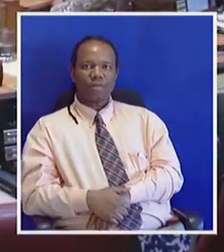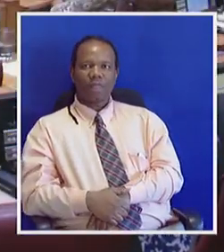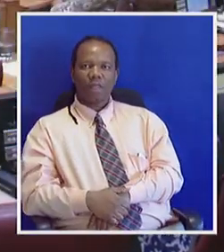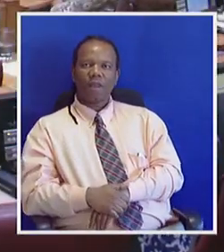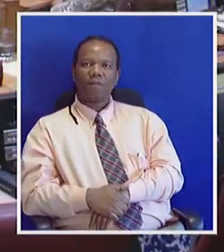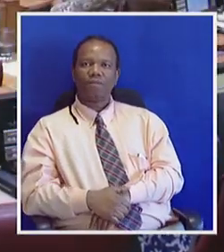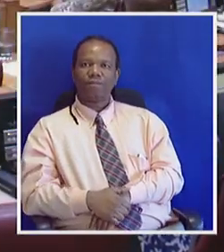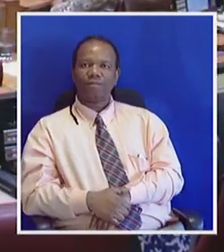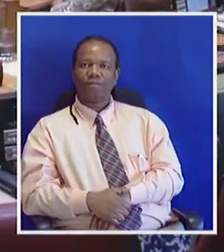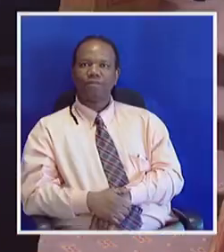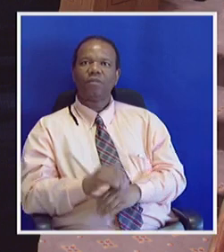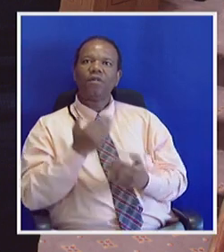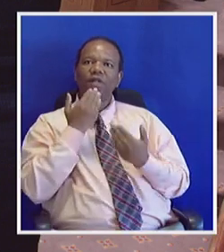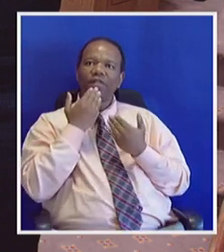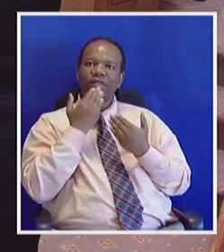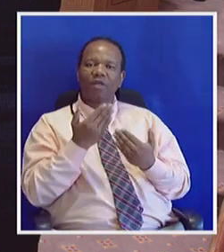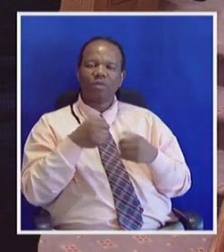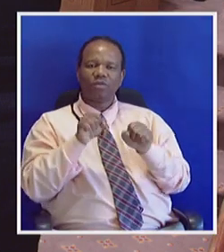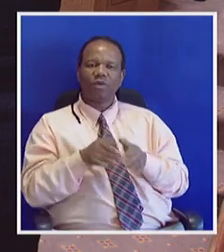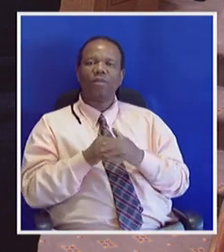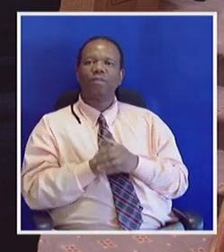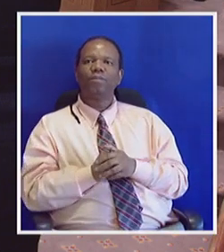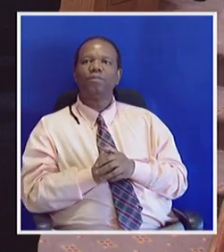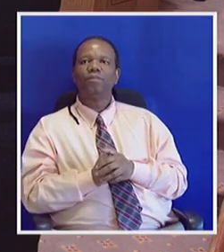Ngiyathokoza sihlalo ohloniphekile.